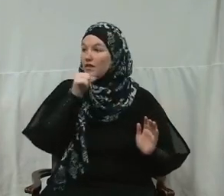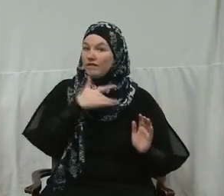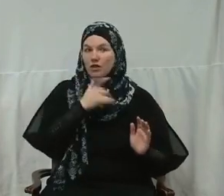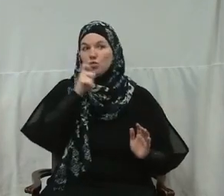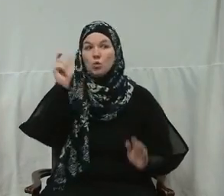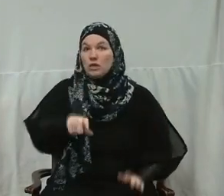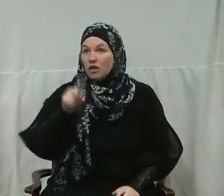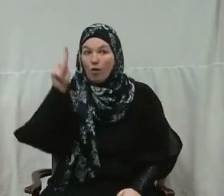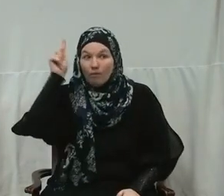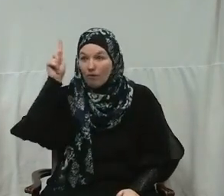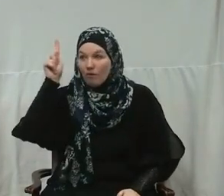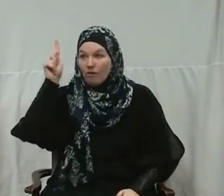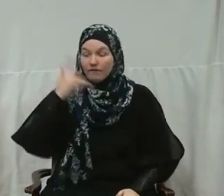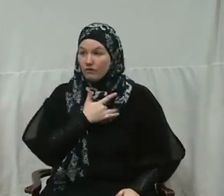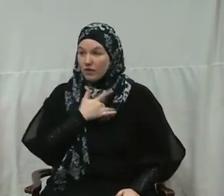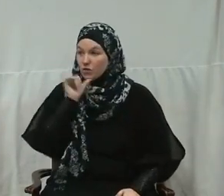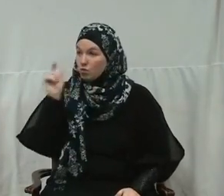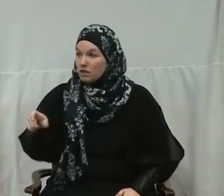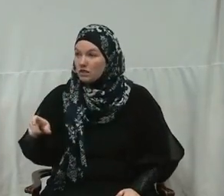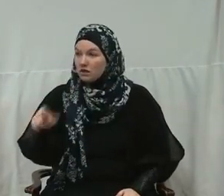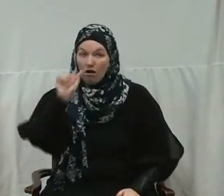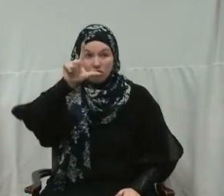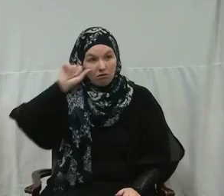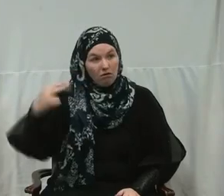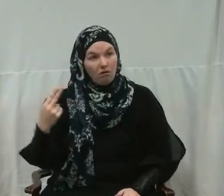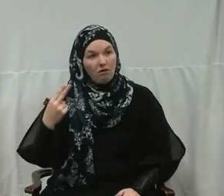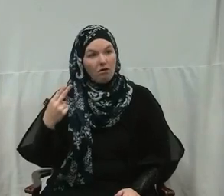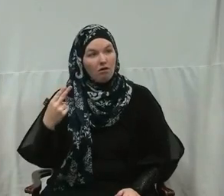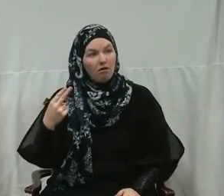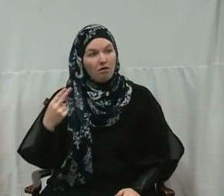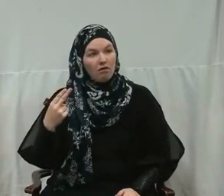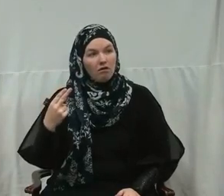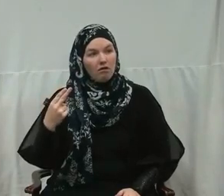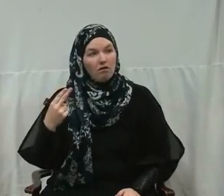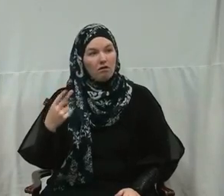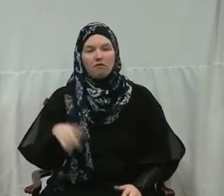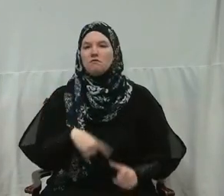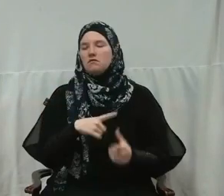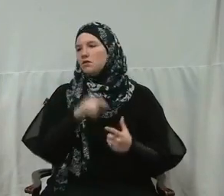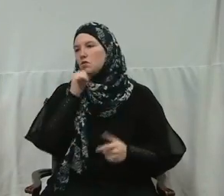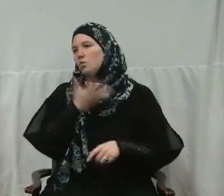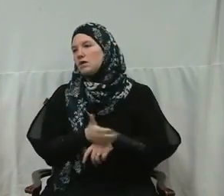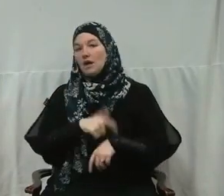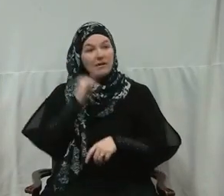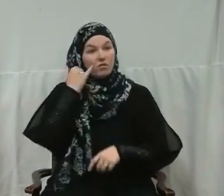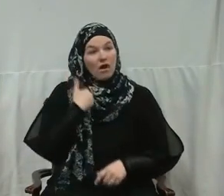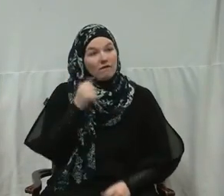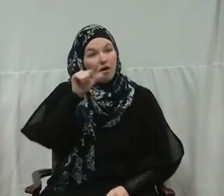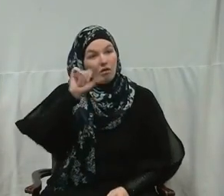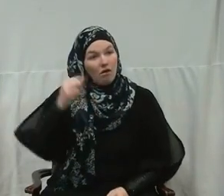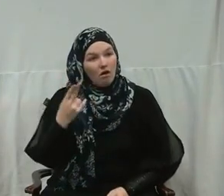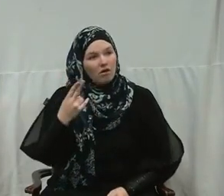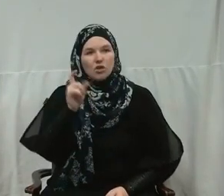Allah Himself, then waste no time and ask for anything else. Because if you have Allah, you